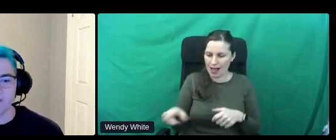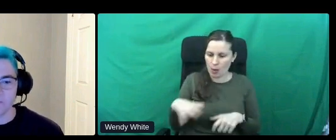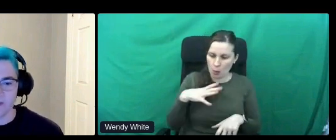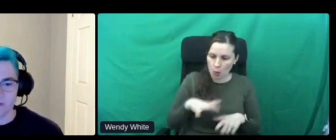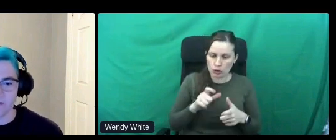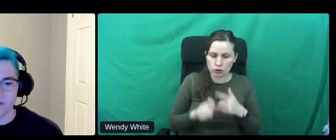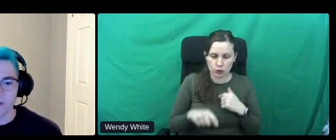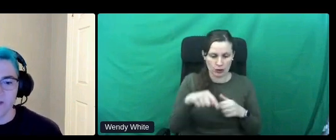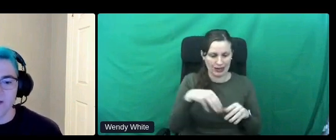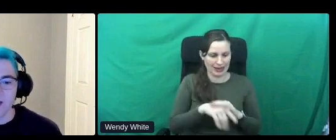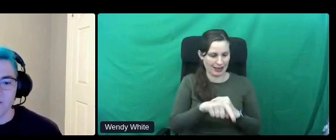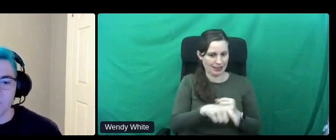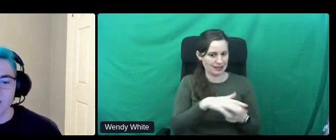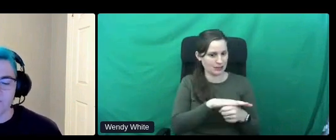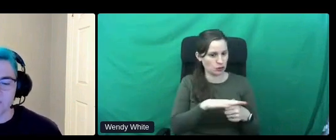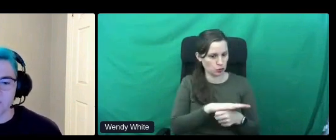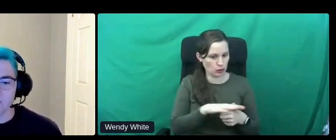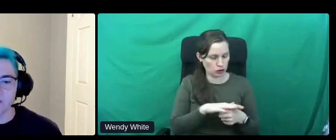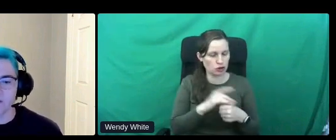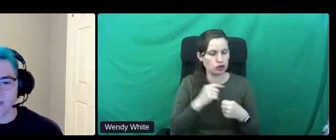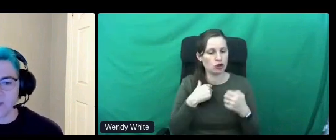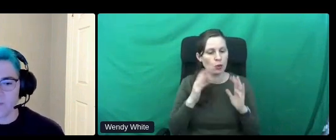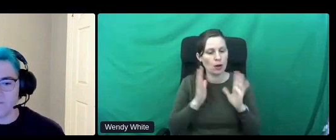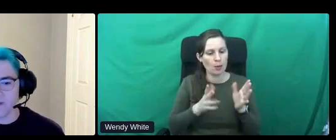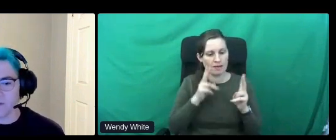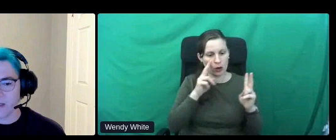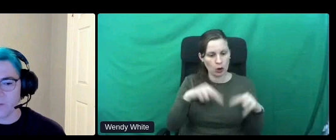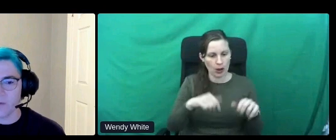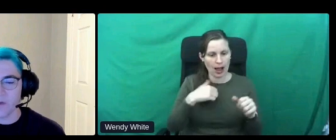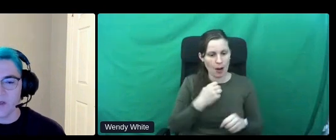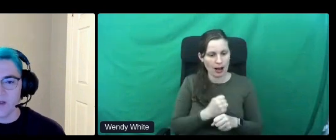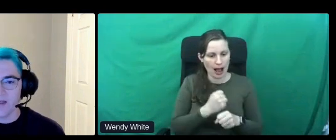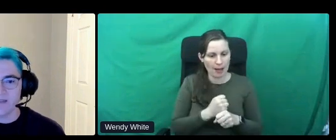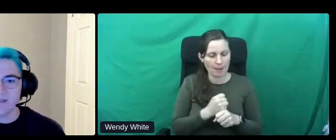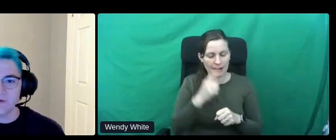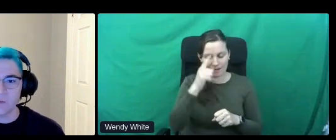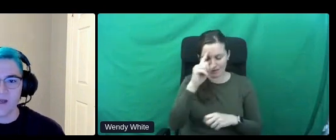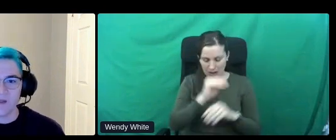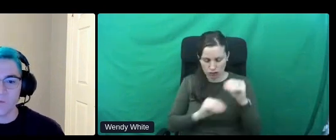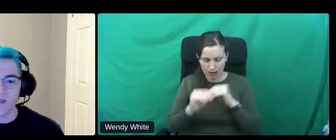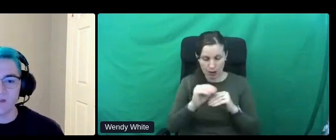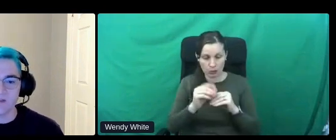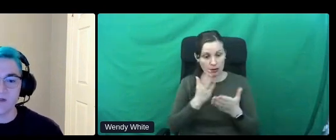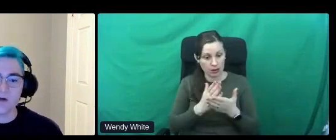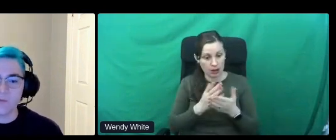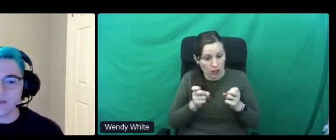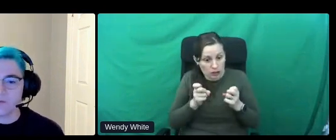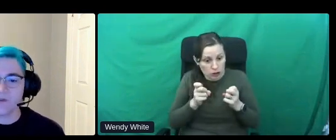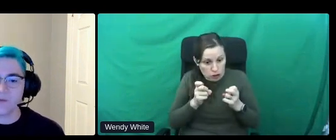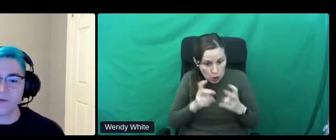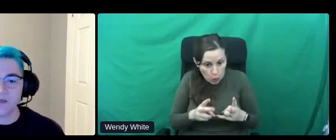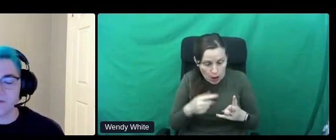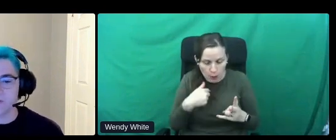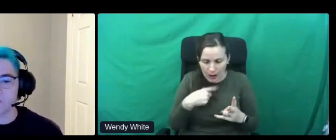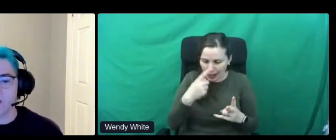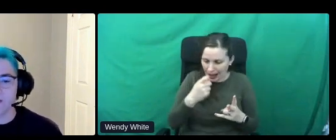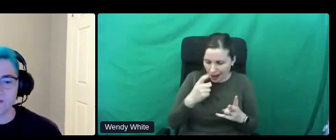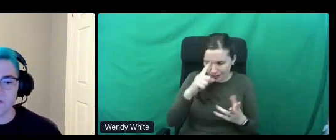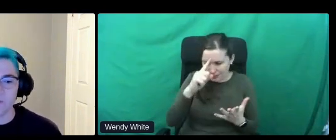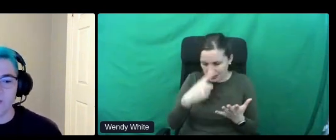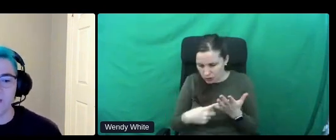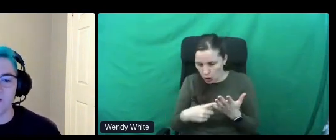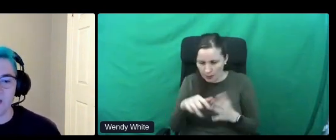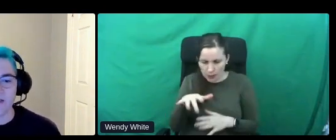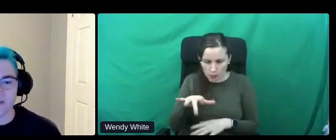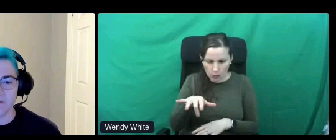given situation? And we have to look at our game and figure out, is there a way that we can determine what the player is trying to